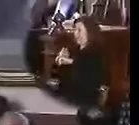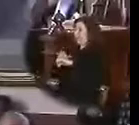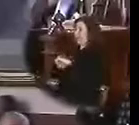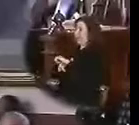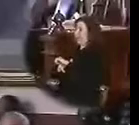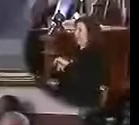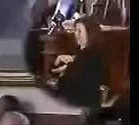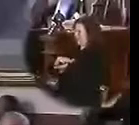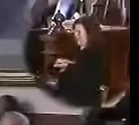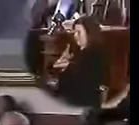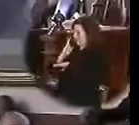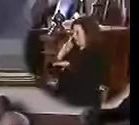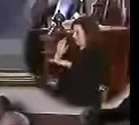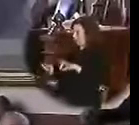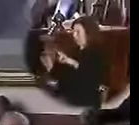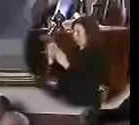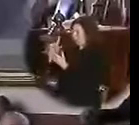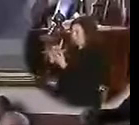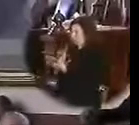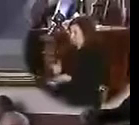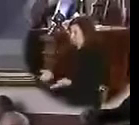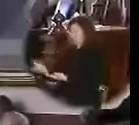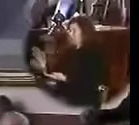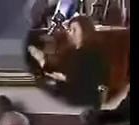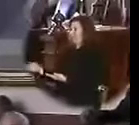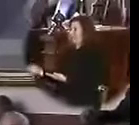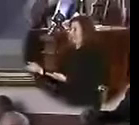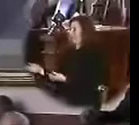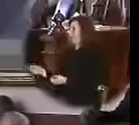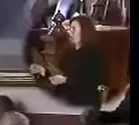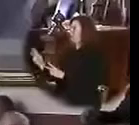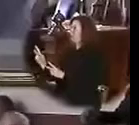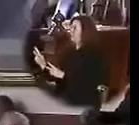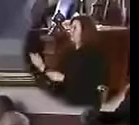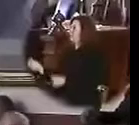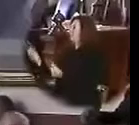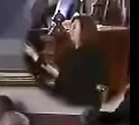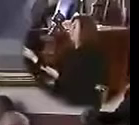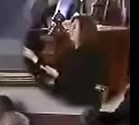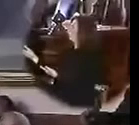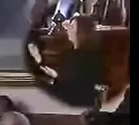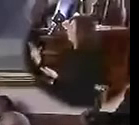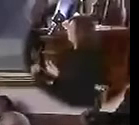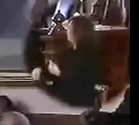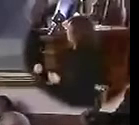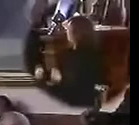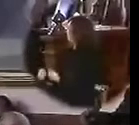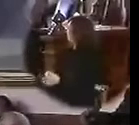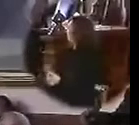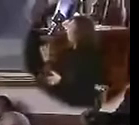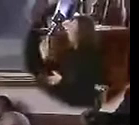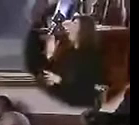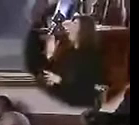desk and see important bills never get a hearing, never get a debate. The